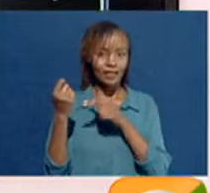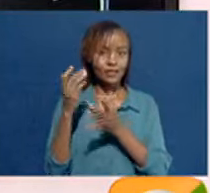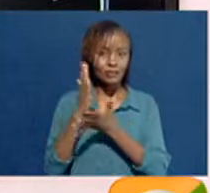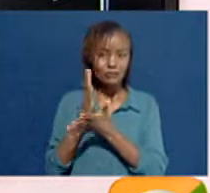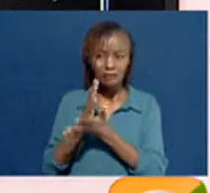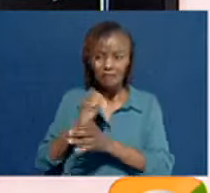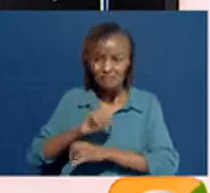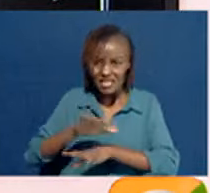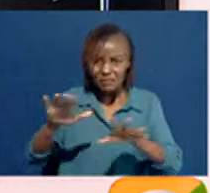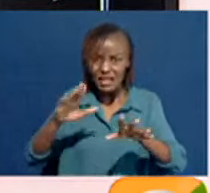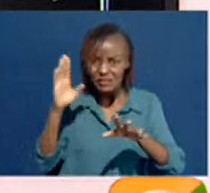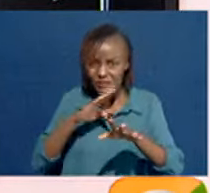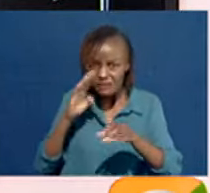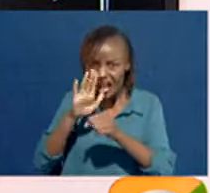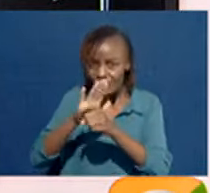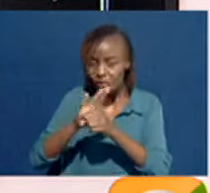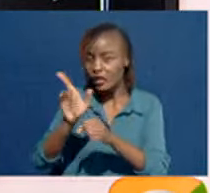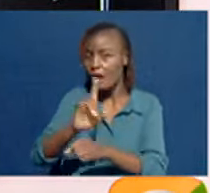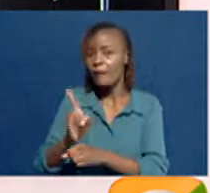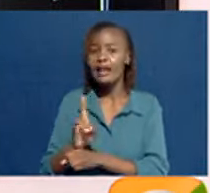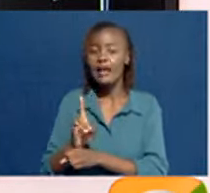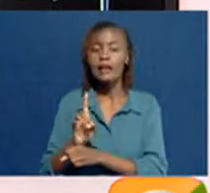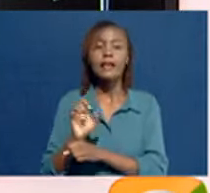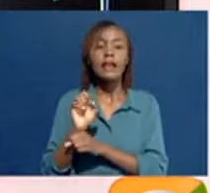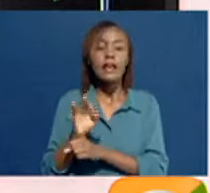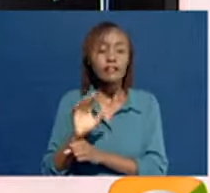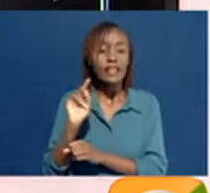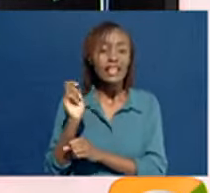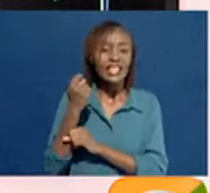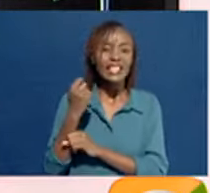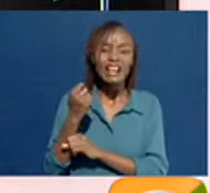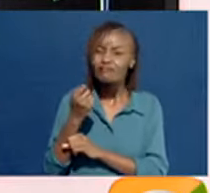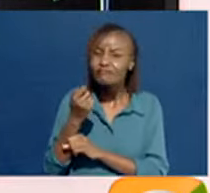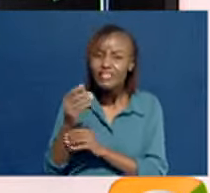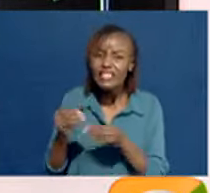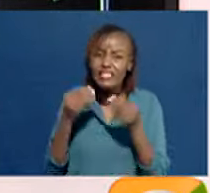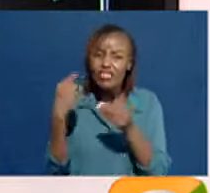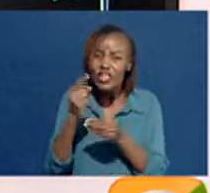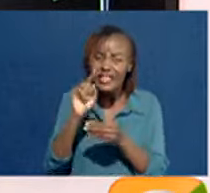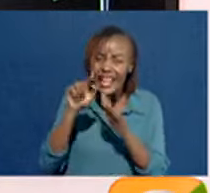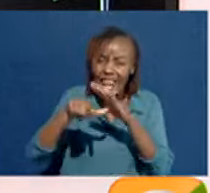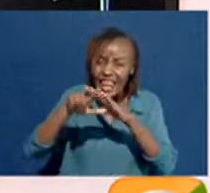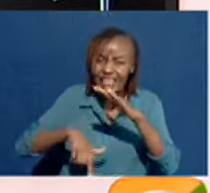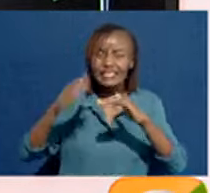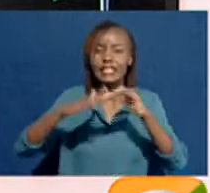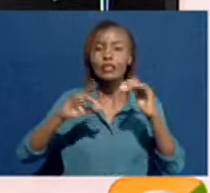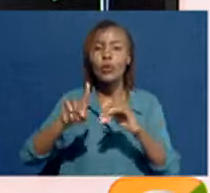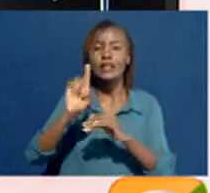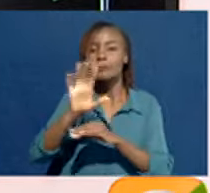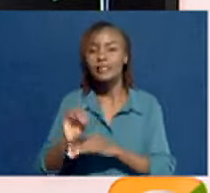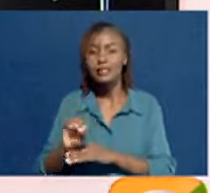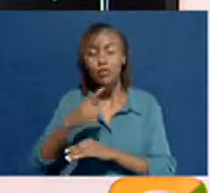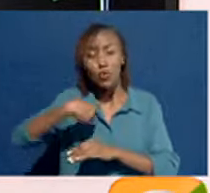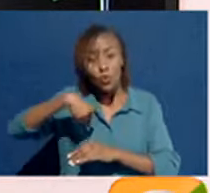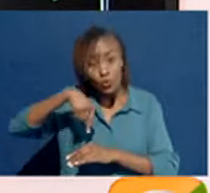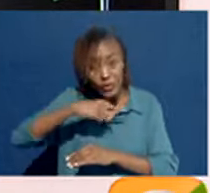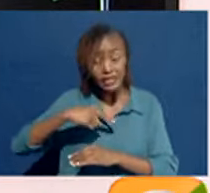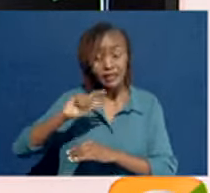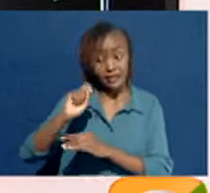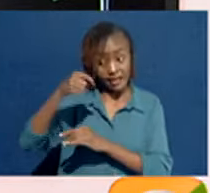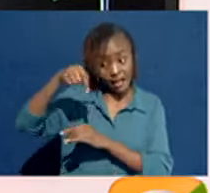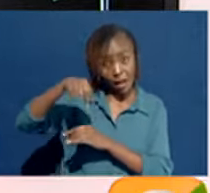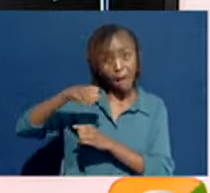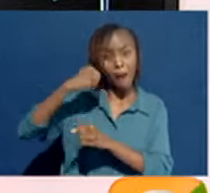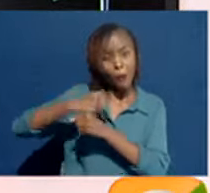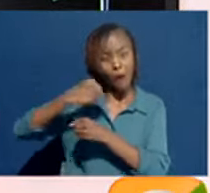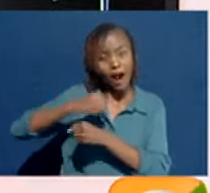world, contributing to less than 1% of the world's emissions, we have also done quite some work in offsetting the effects of the work of